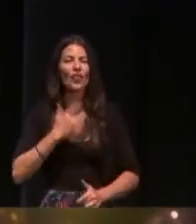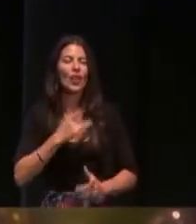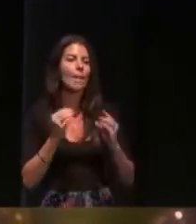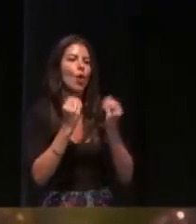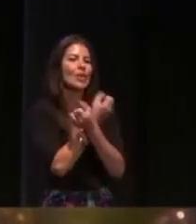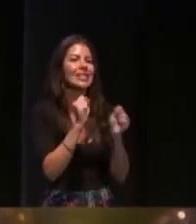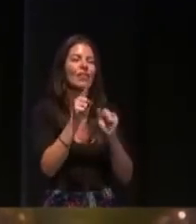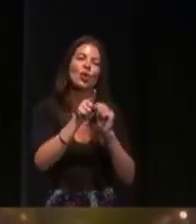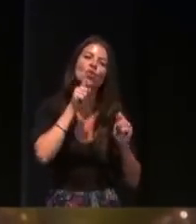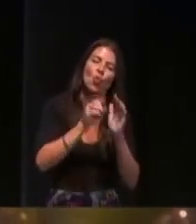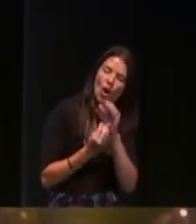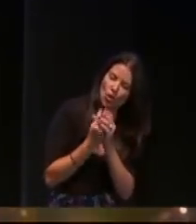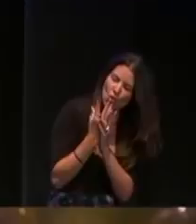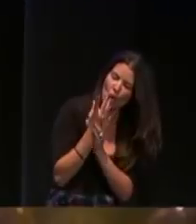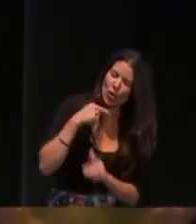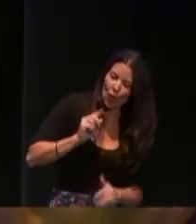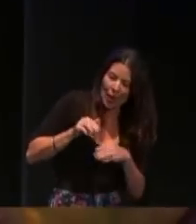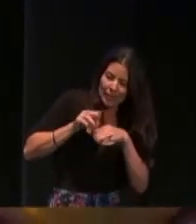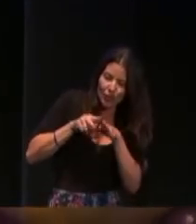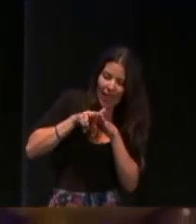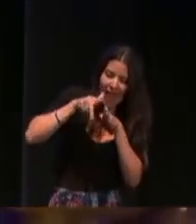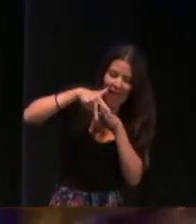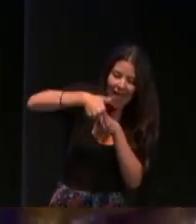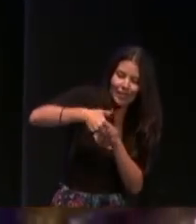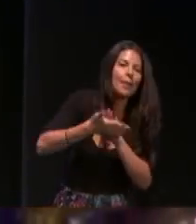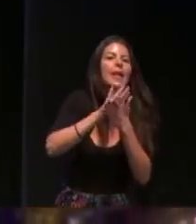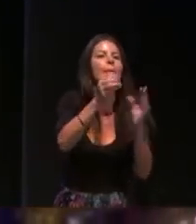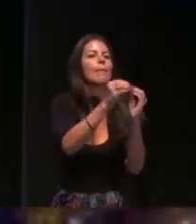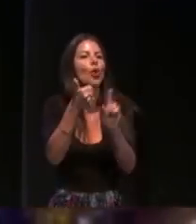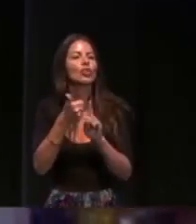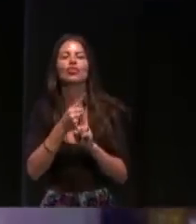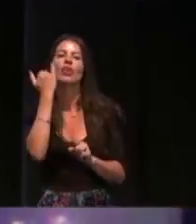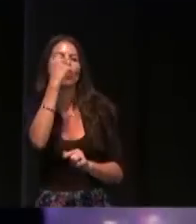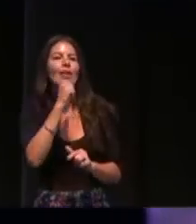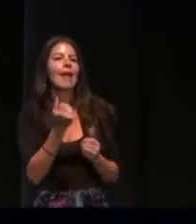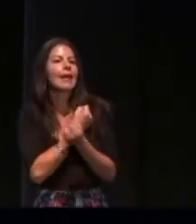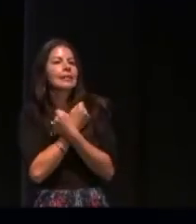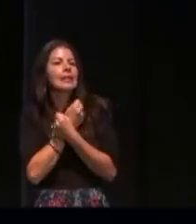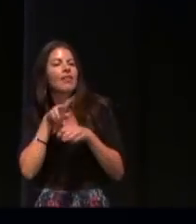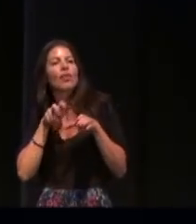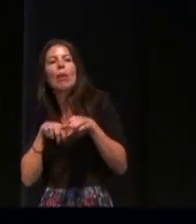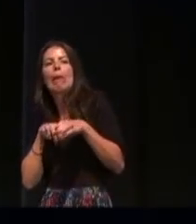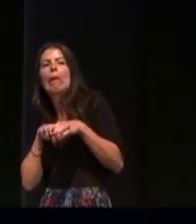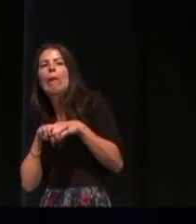is when you are going into the edge and becoming more yourself. You're not safe when you hold back.